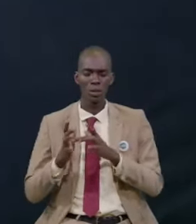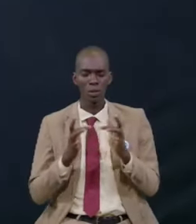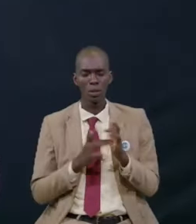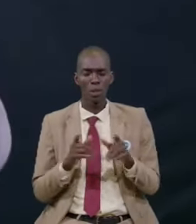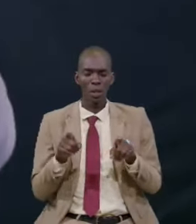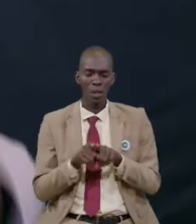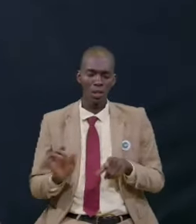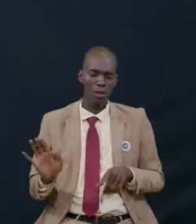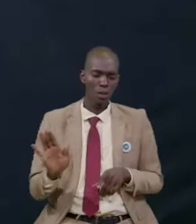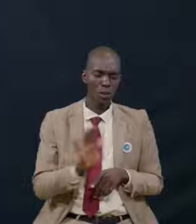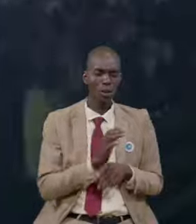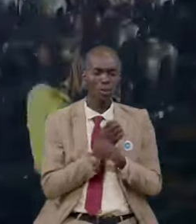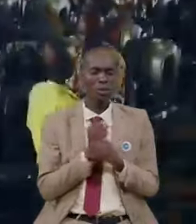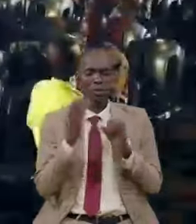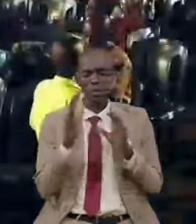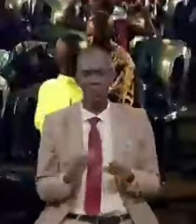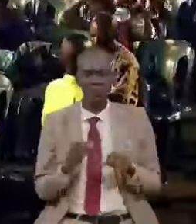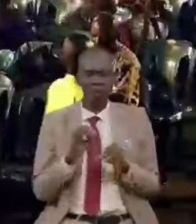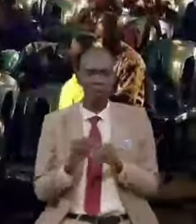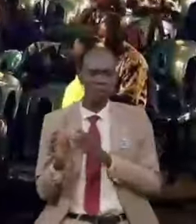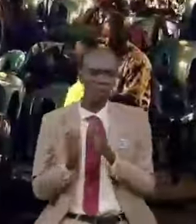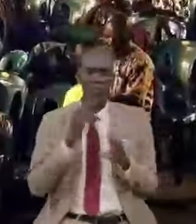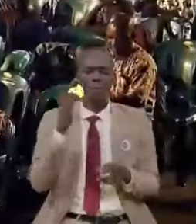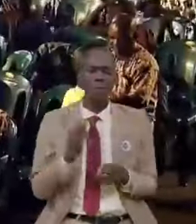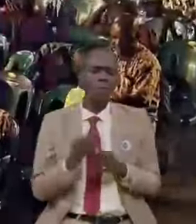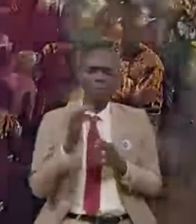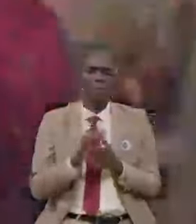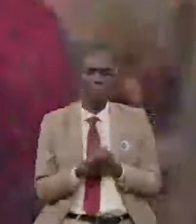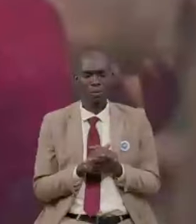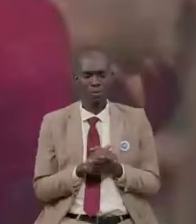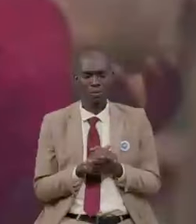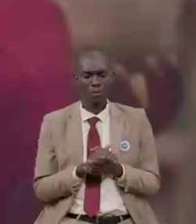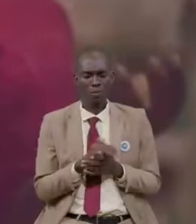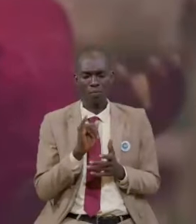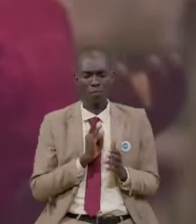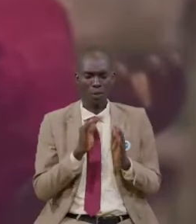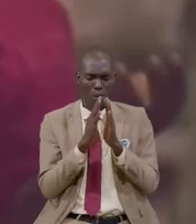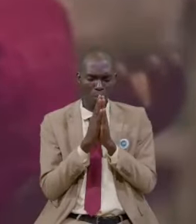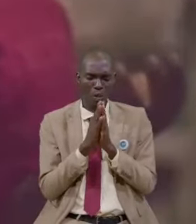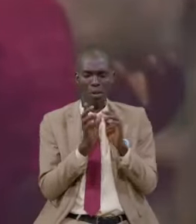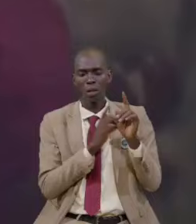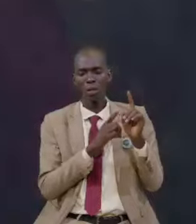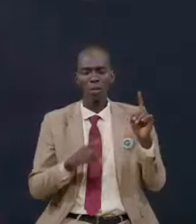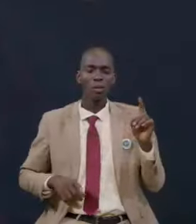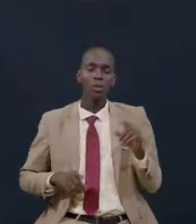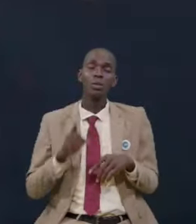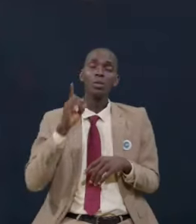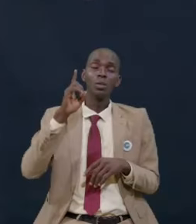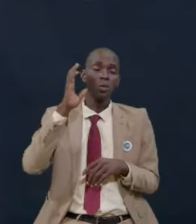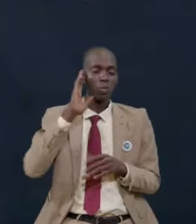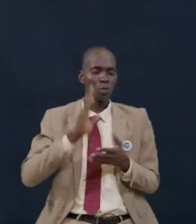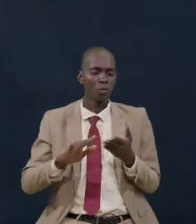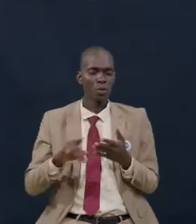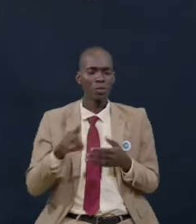in Jesus' name. I pray, Lord, you forgive them definitely.